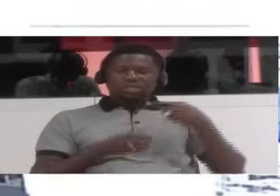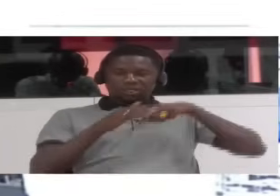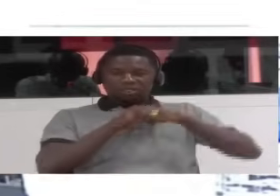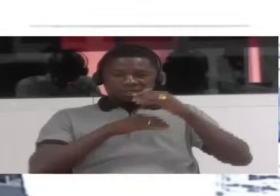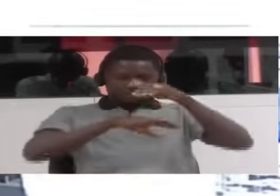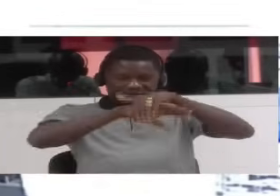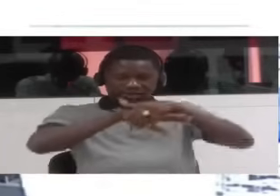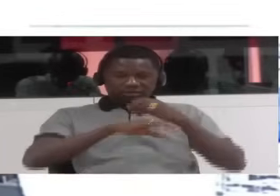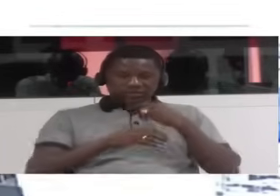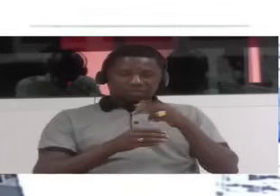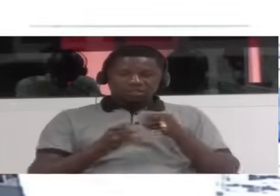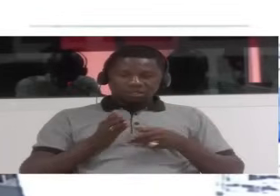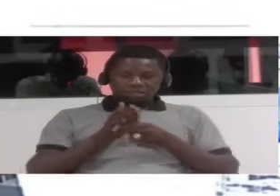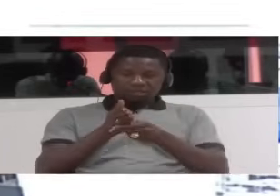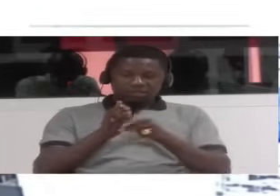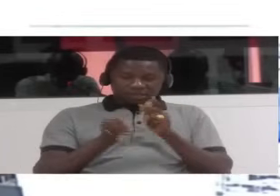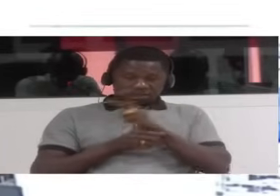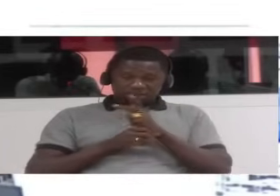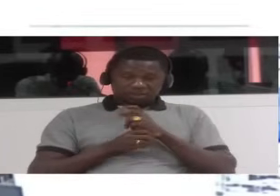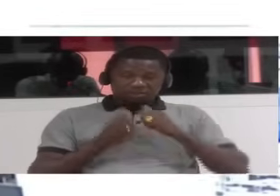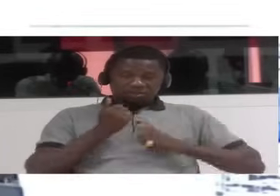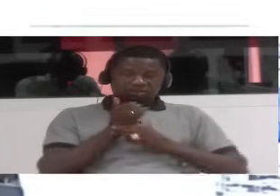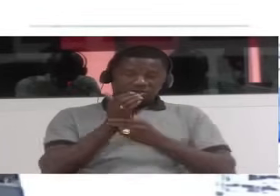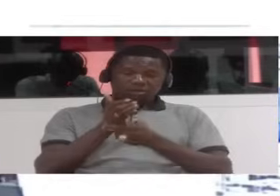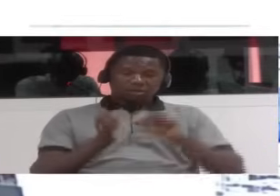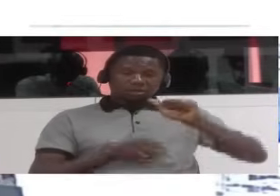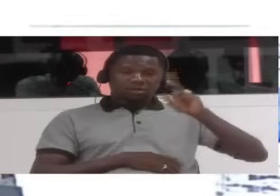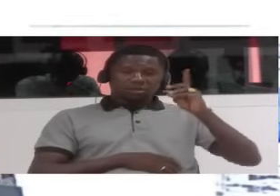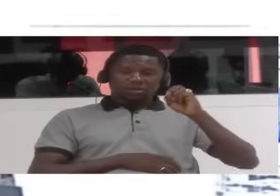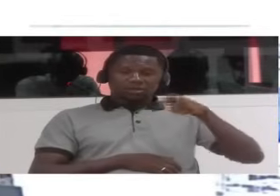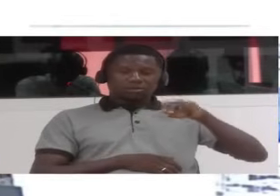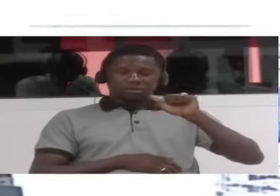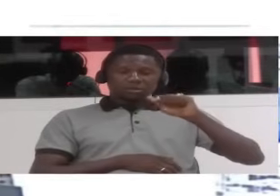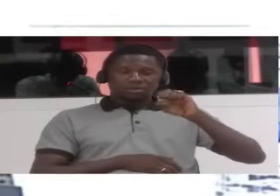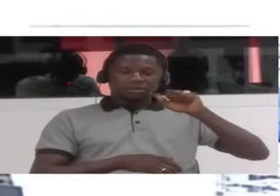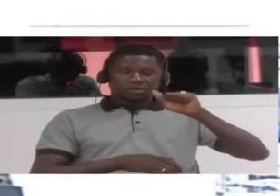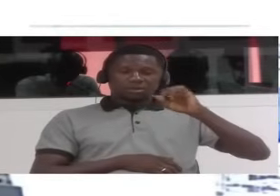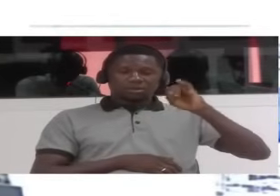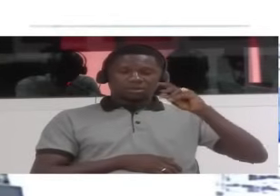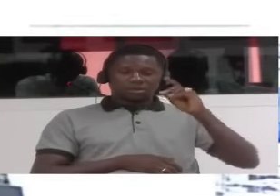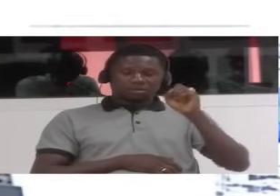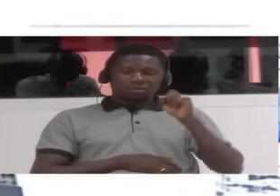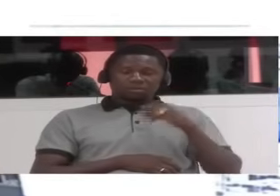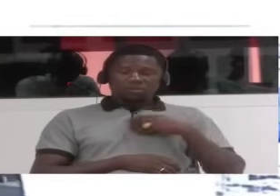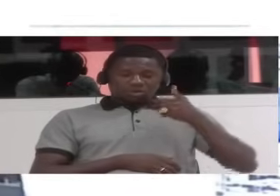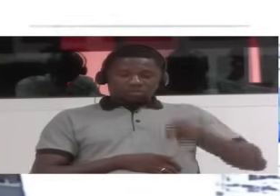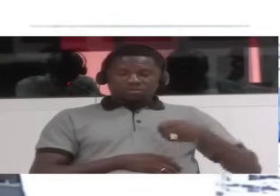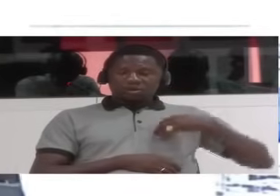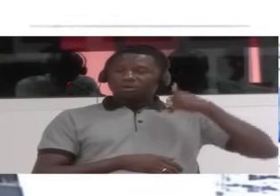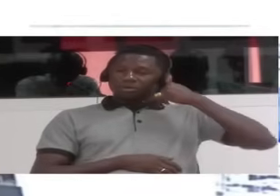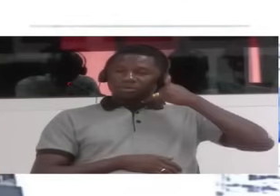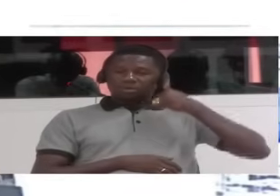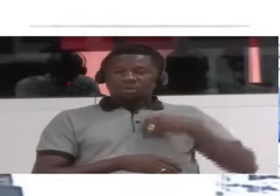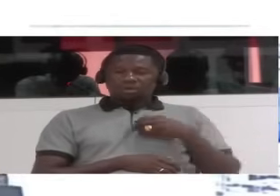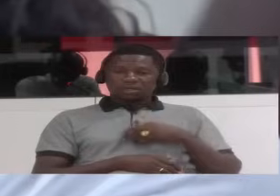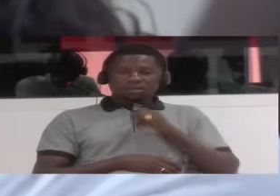Asedi, that if these people ask me, tell them that I have emergency. I off my mobile, I went into Kanilai. I went in